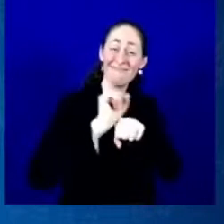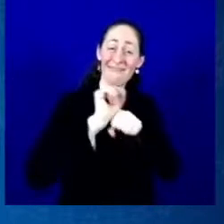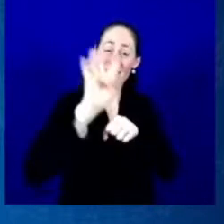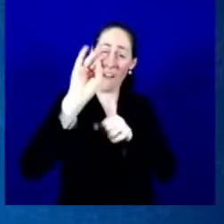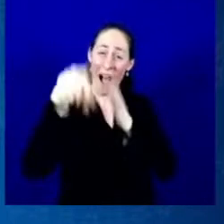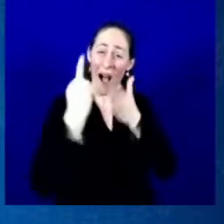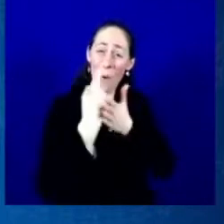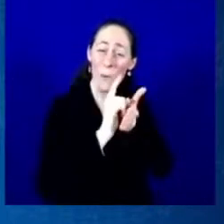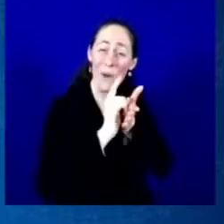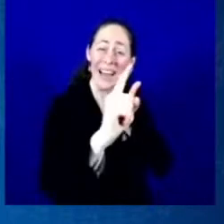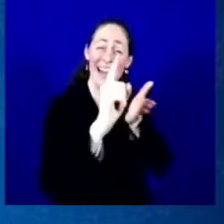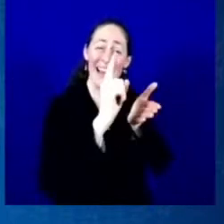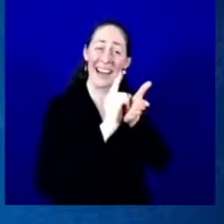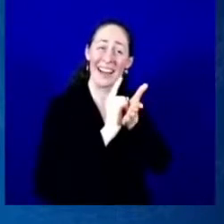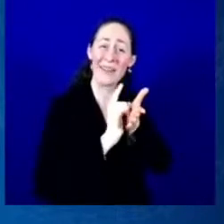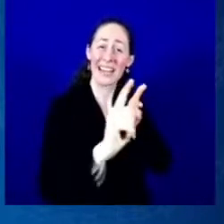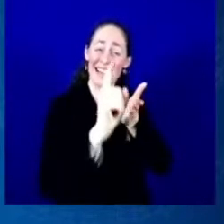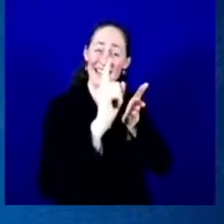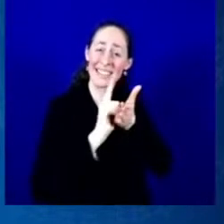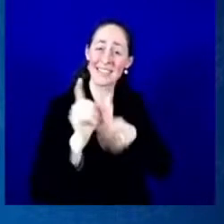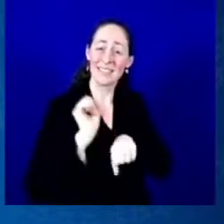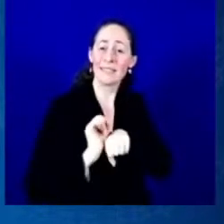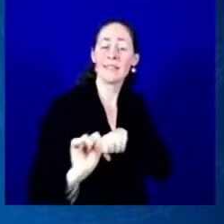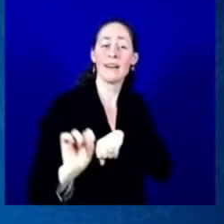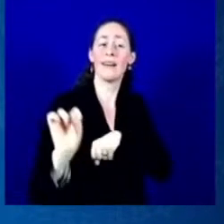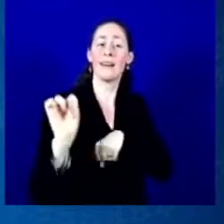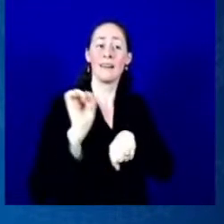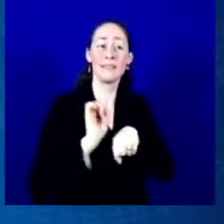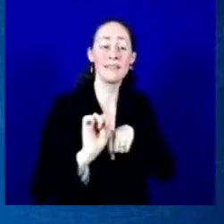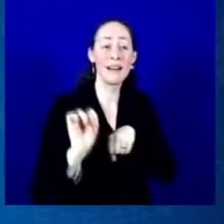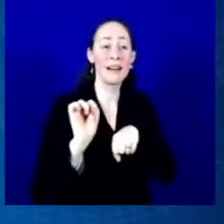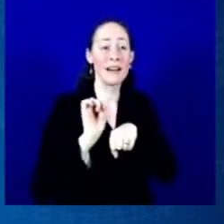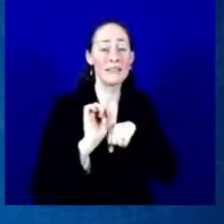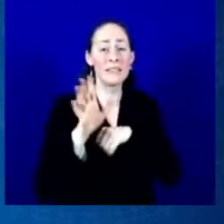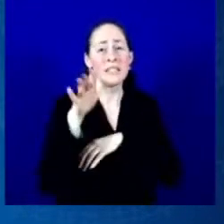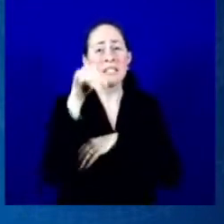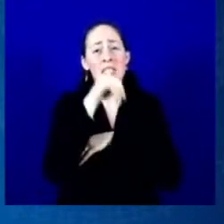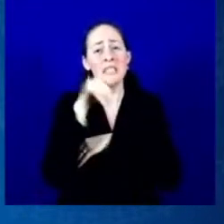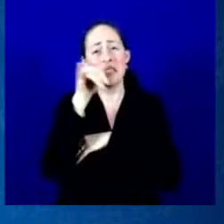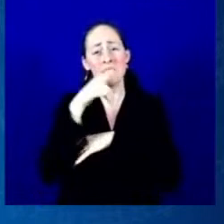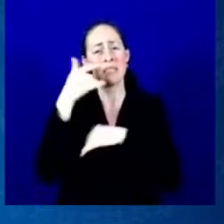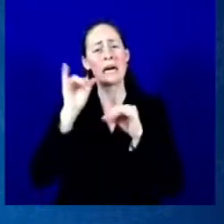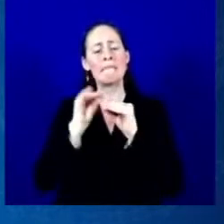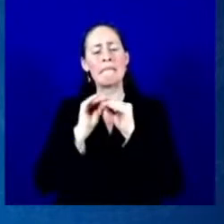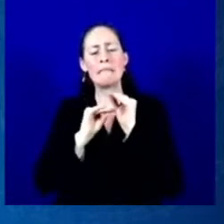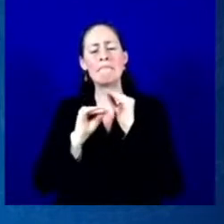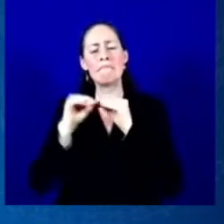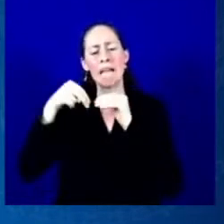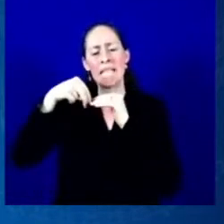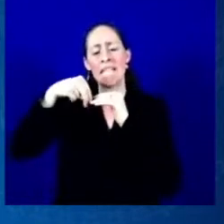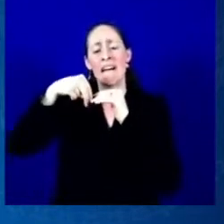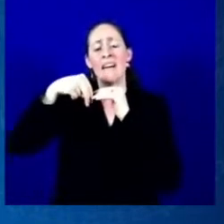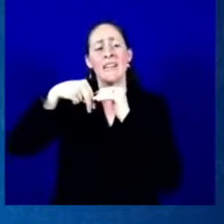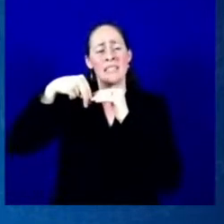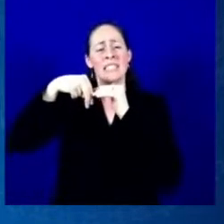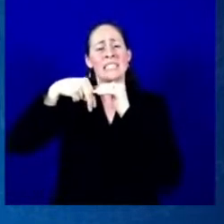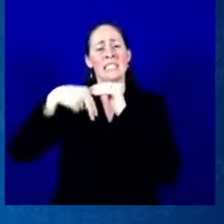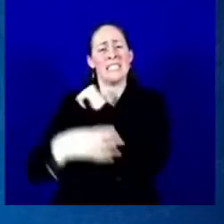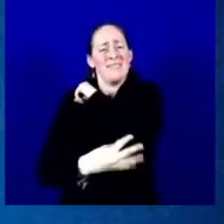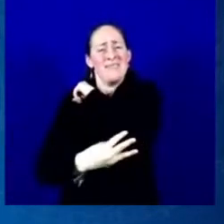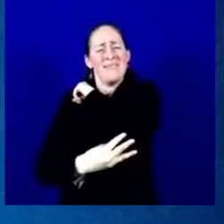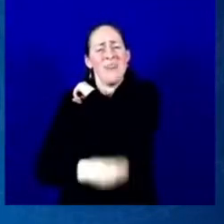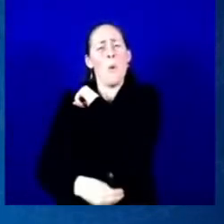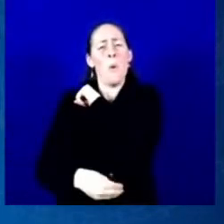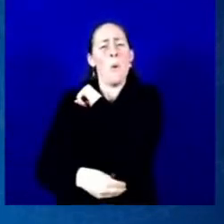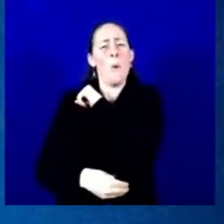no one working 40 hours a week should live below the poverty line. We need to ensure greater equity and opportunity for